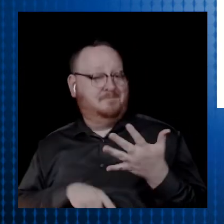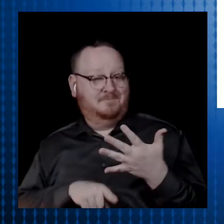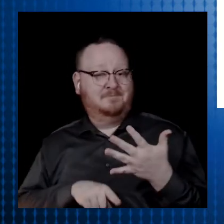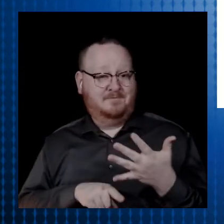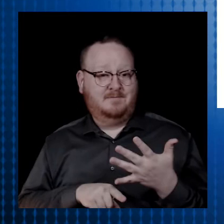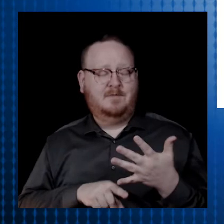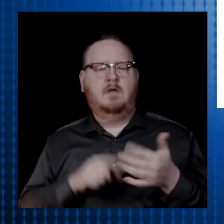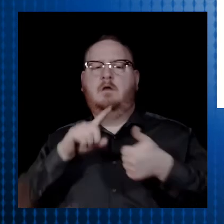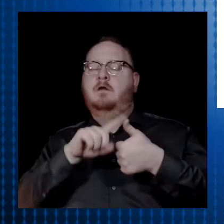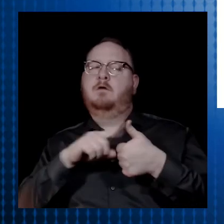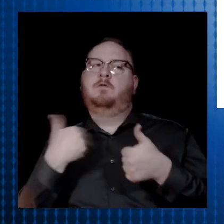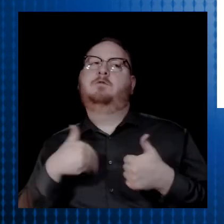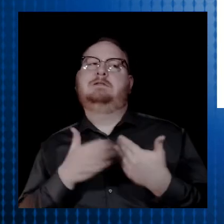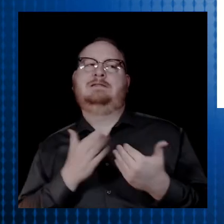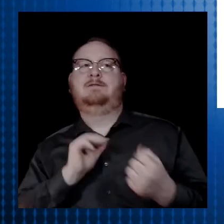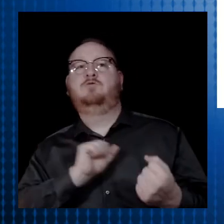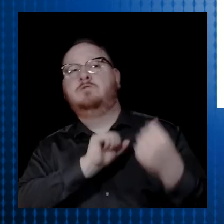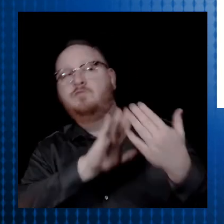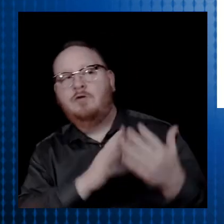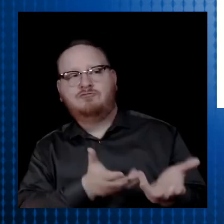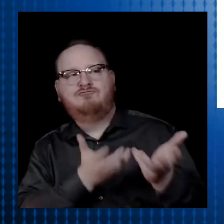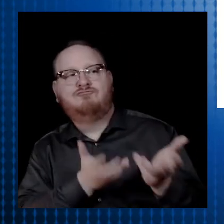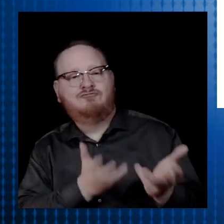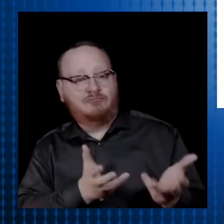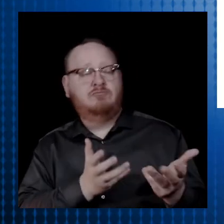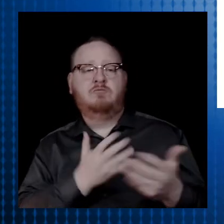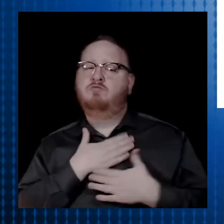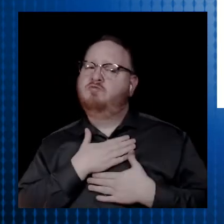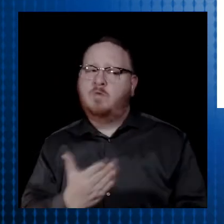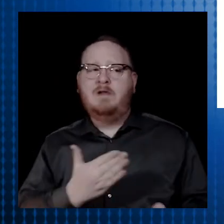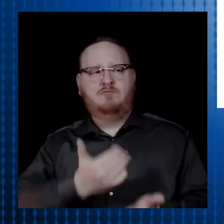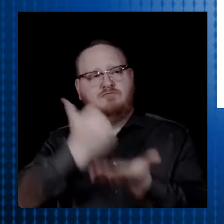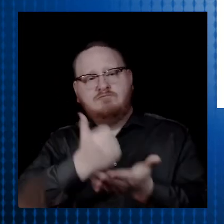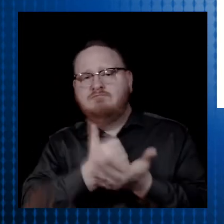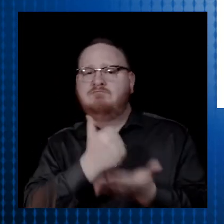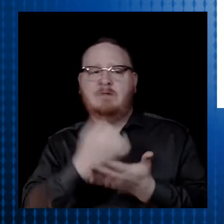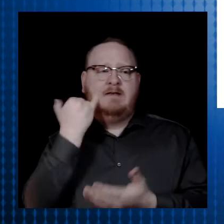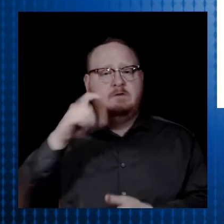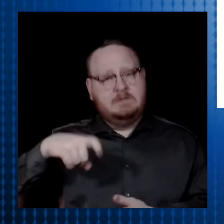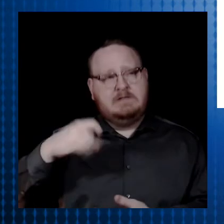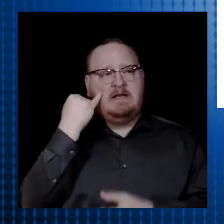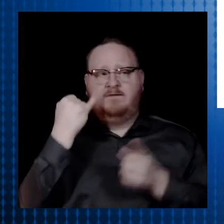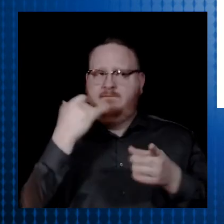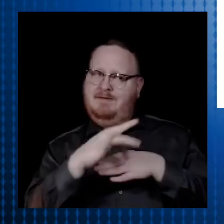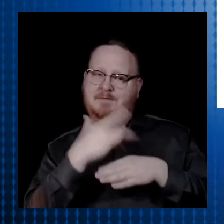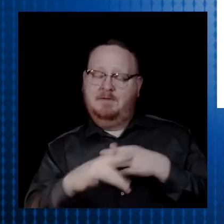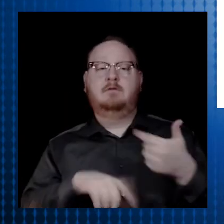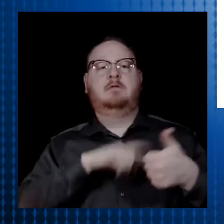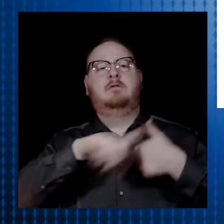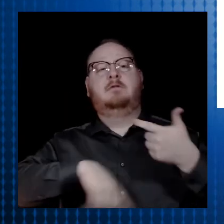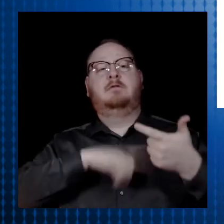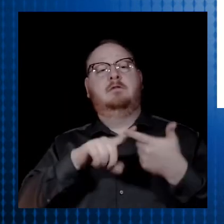is approachable and very willing to give you anything that you need if she has it. She has helped many